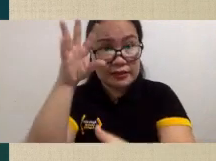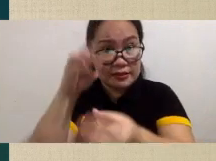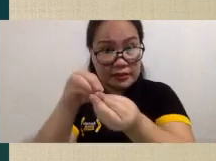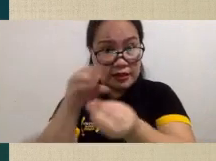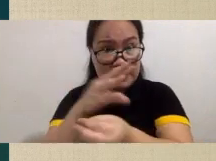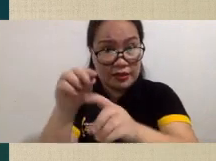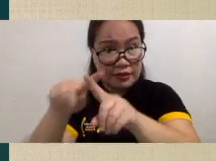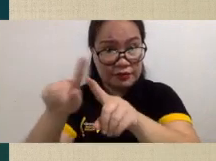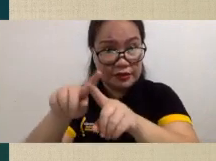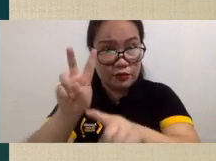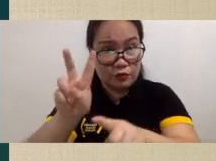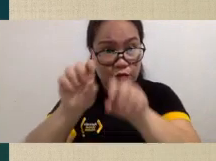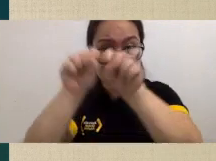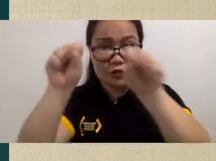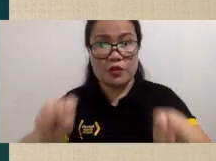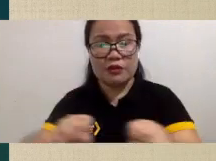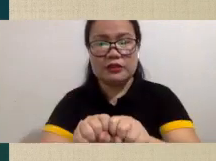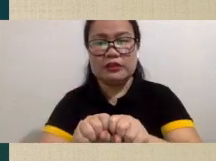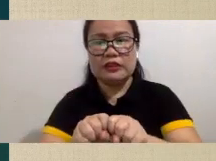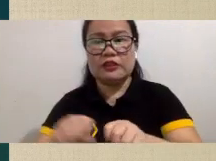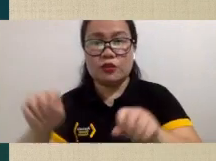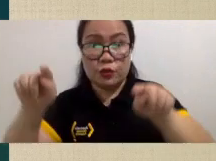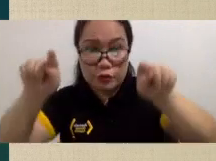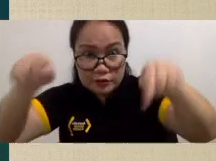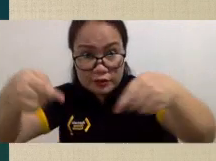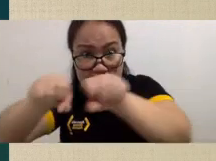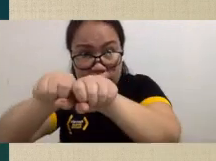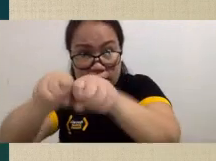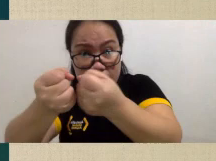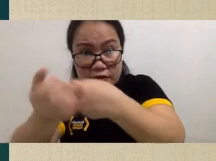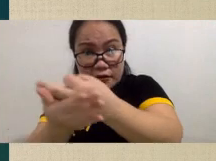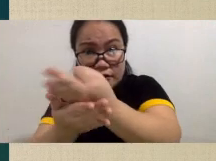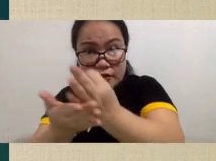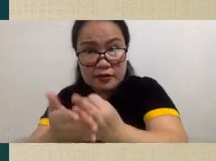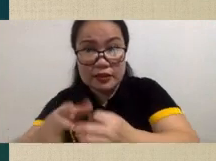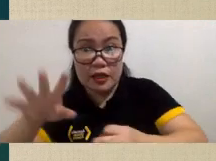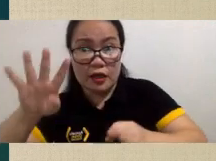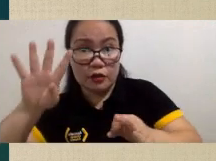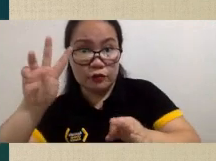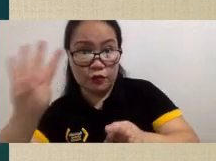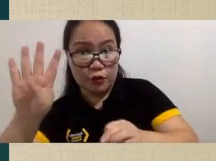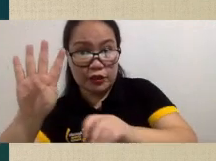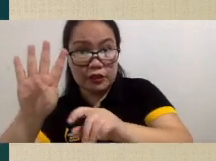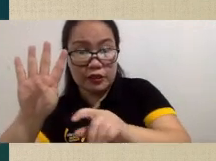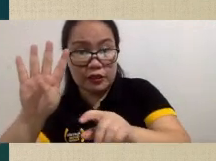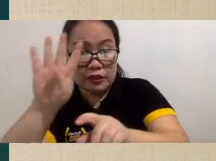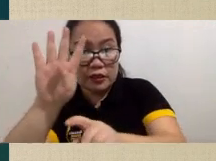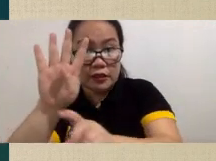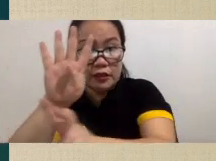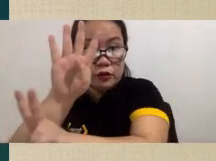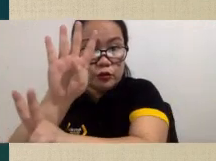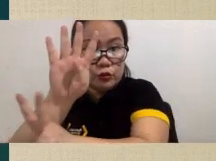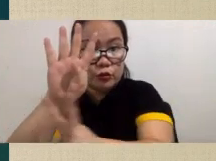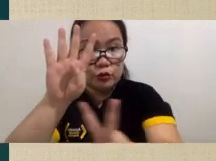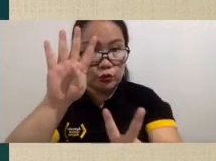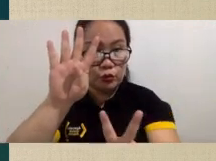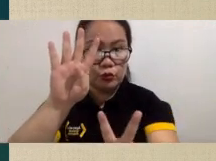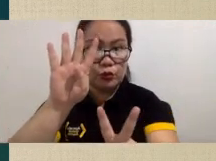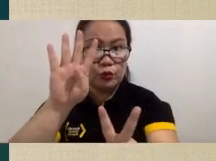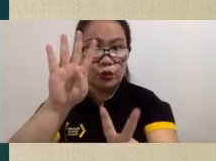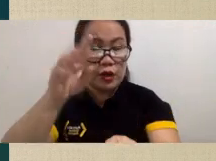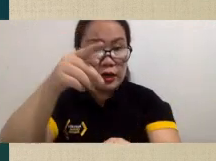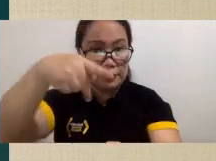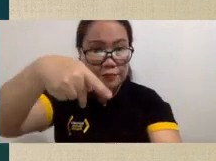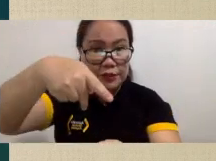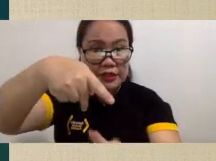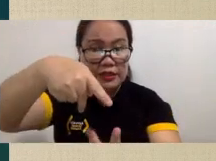Okay? So, itong 4 minus p squared is the sum and difference of 2 squares. So, pwede pa natin